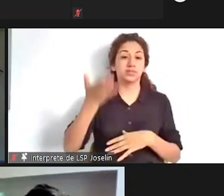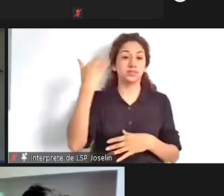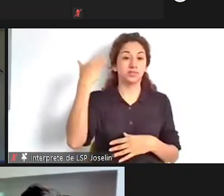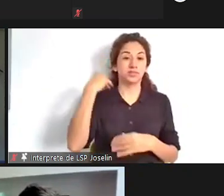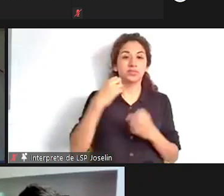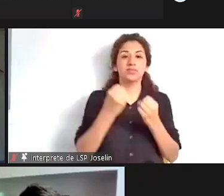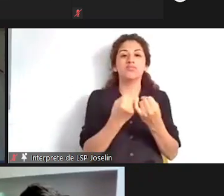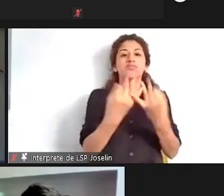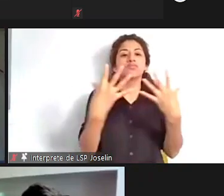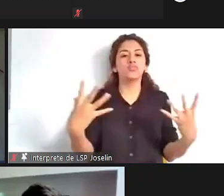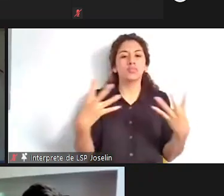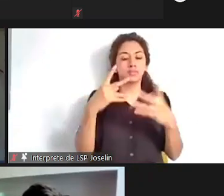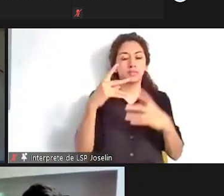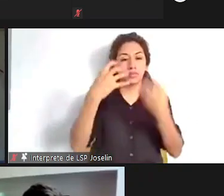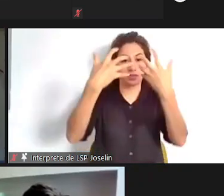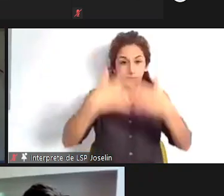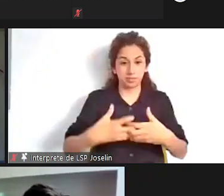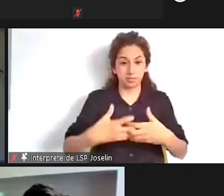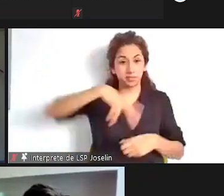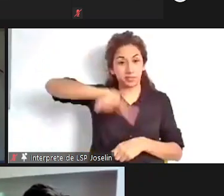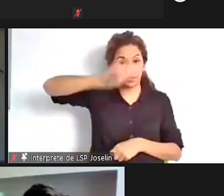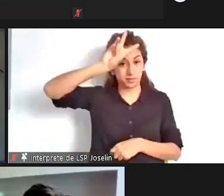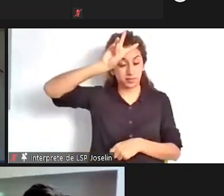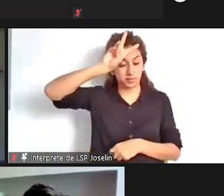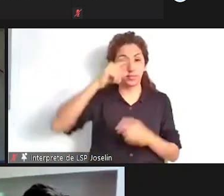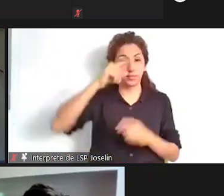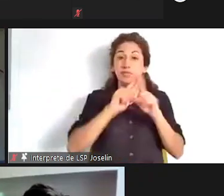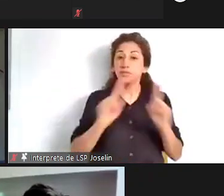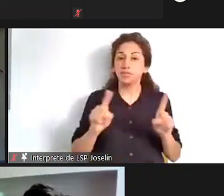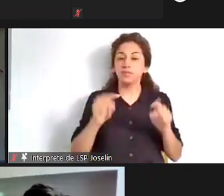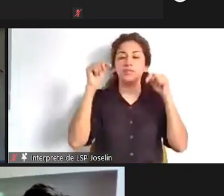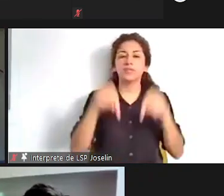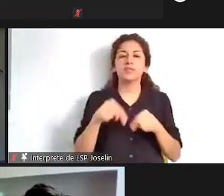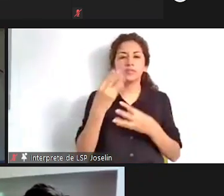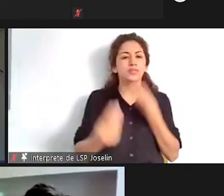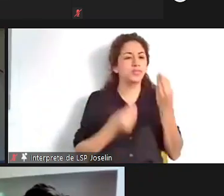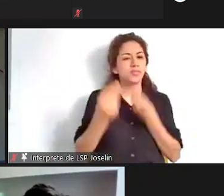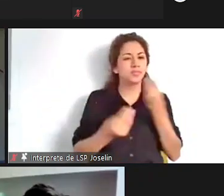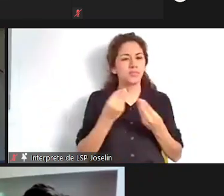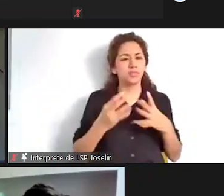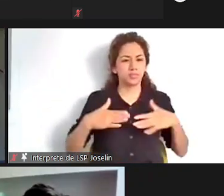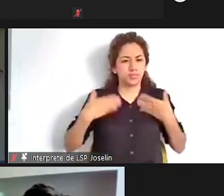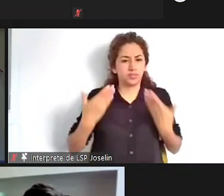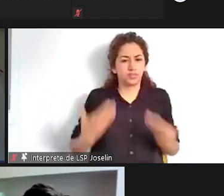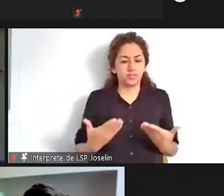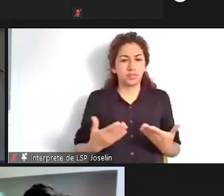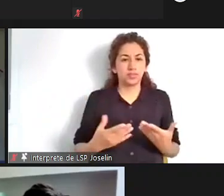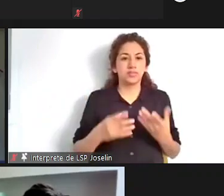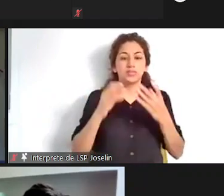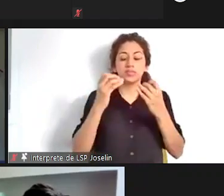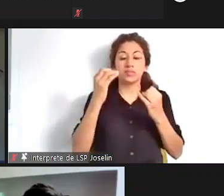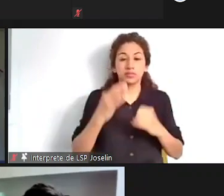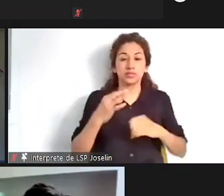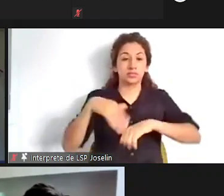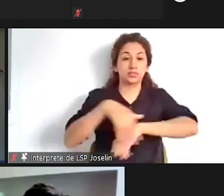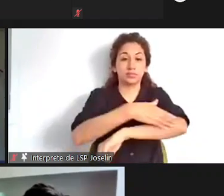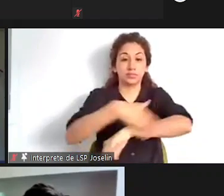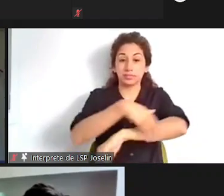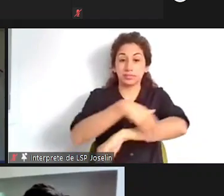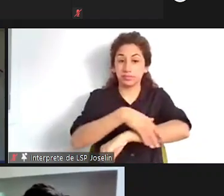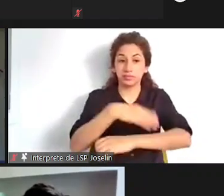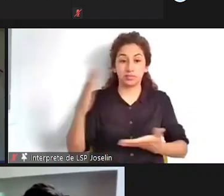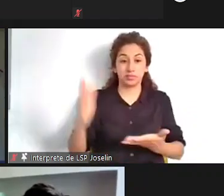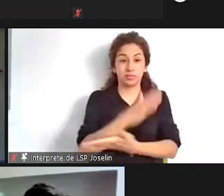been um mentioned by different countries and different companies in the countries but how can we think about